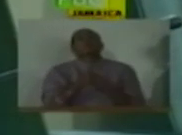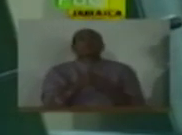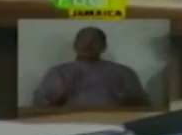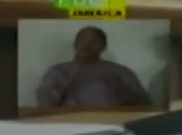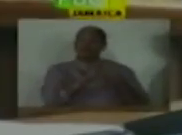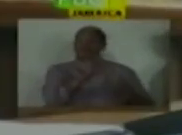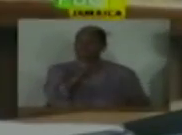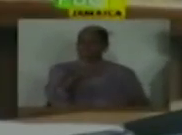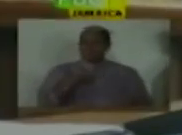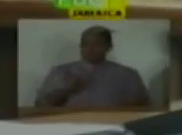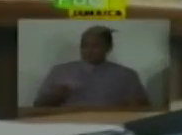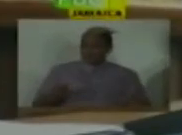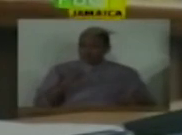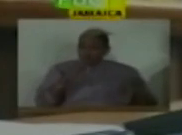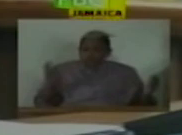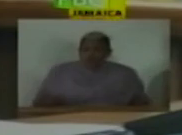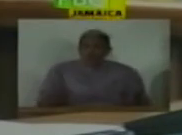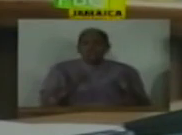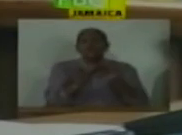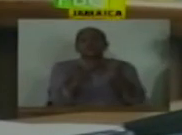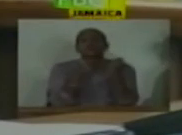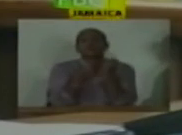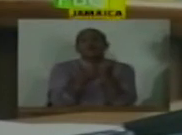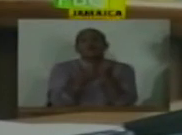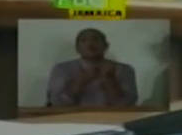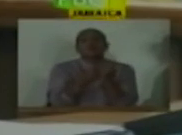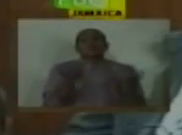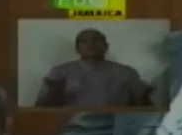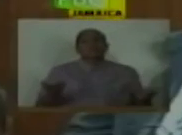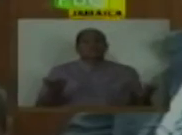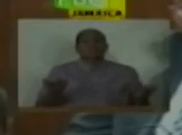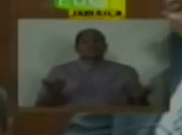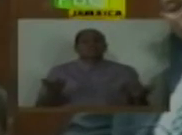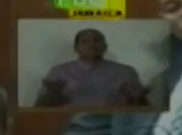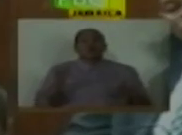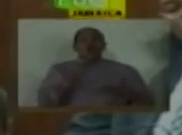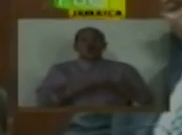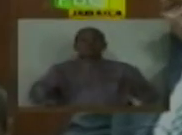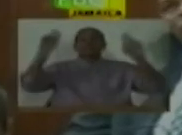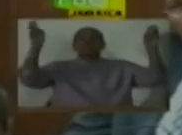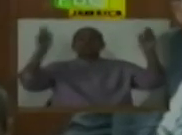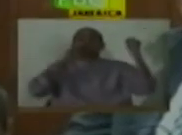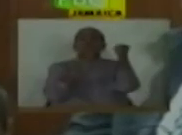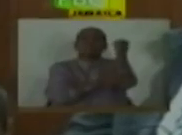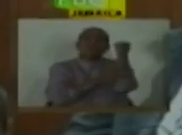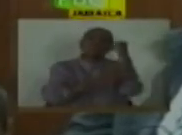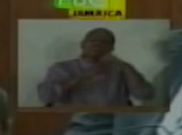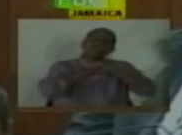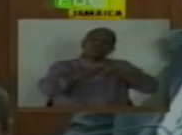continue. I today urge the continued support on matters of national